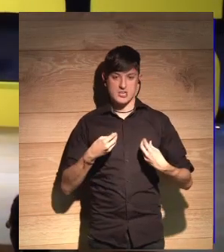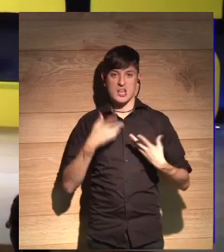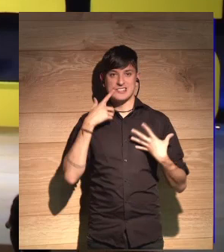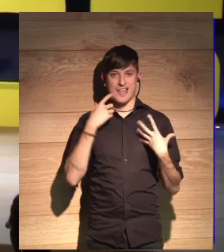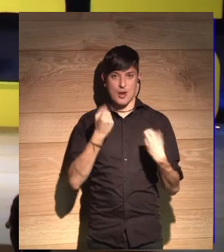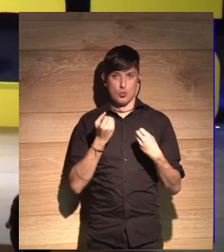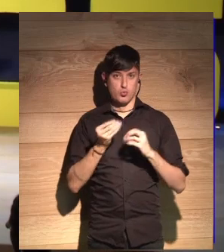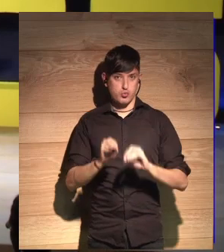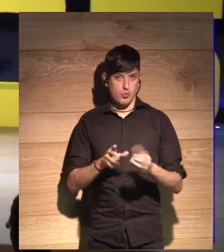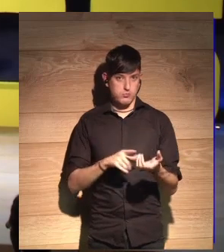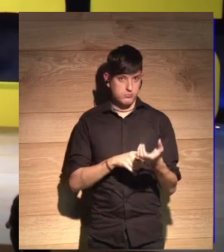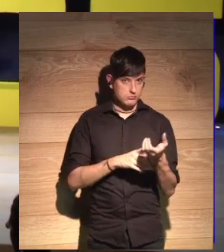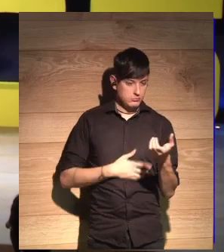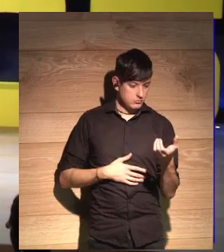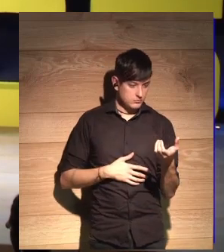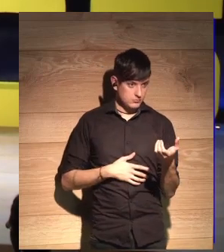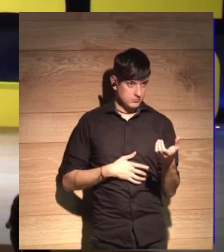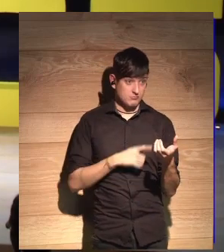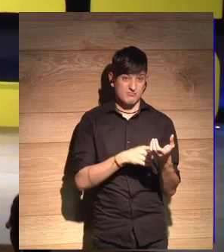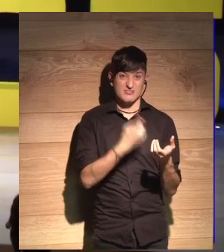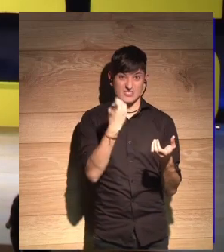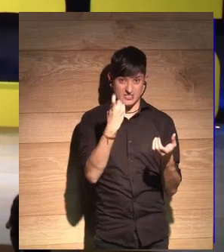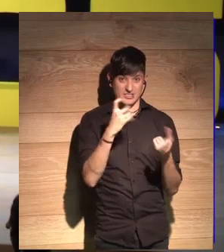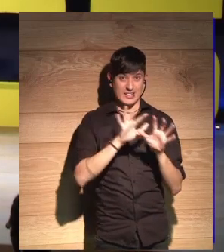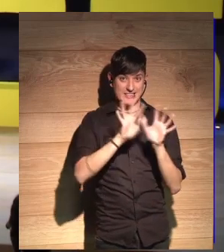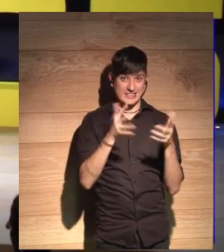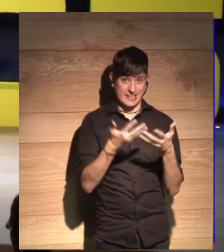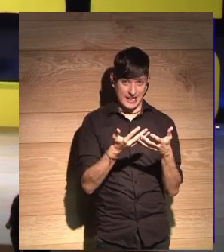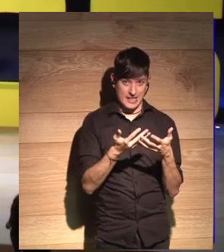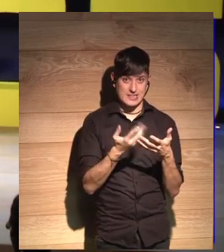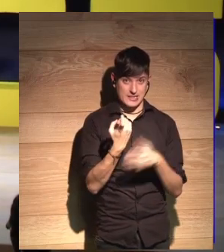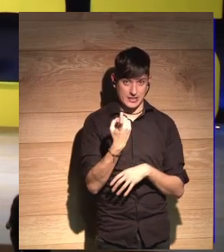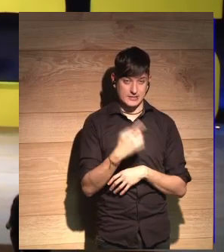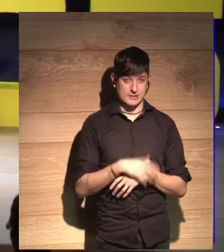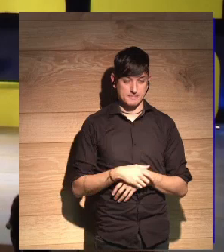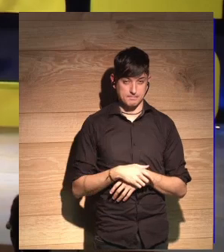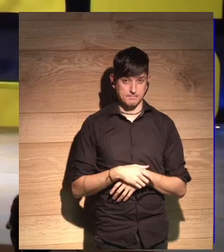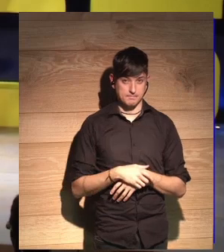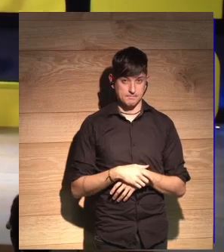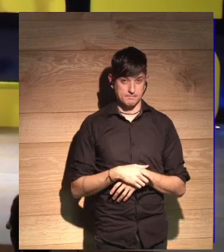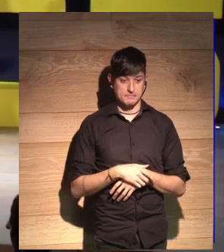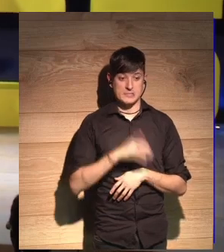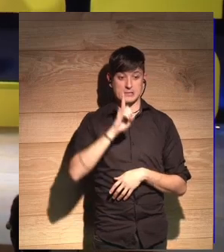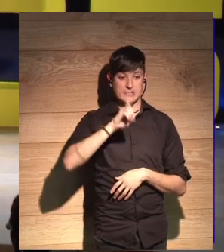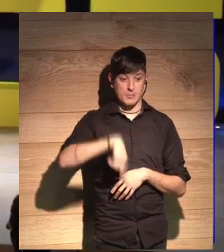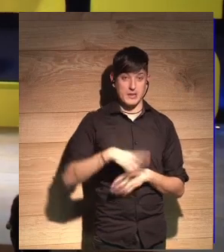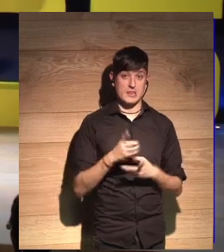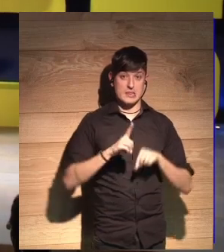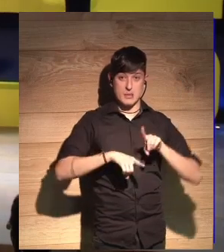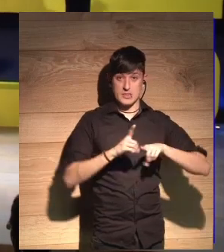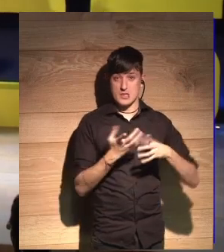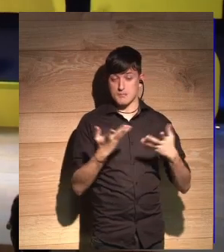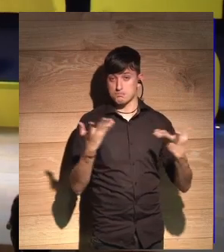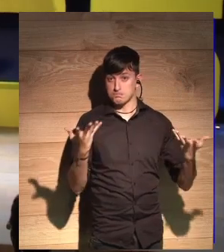This required internet access to work. And it also relied on a third-party server company that